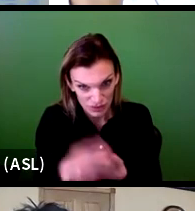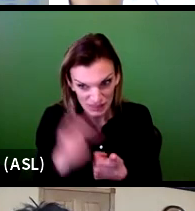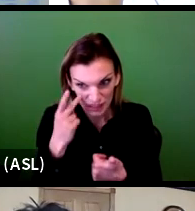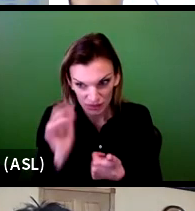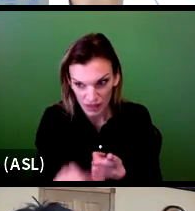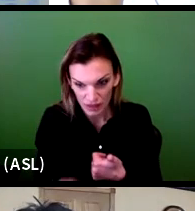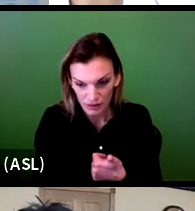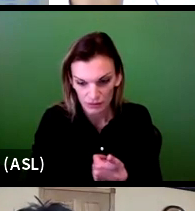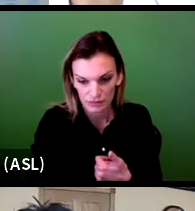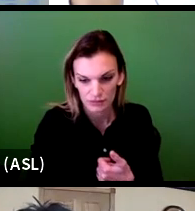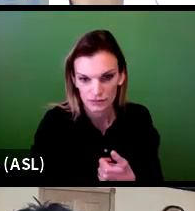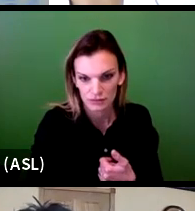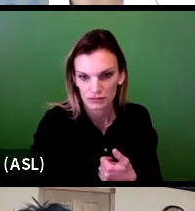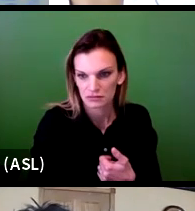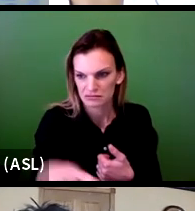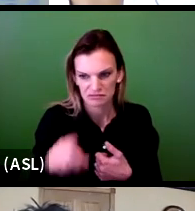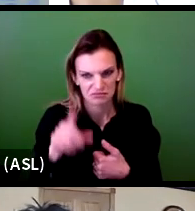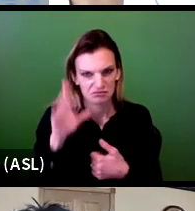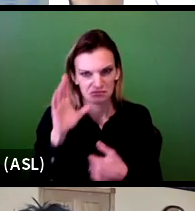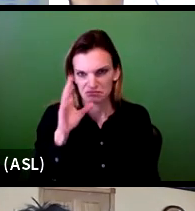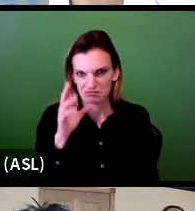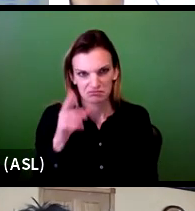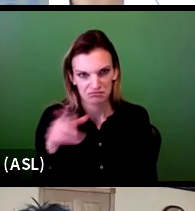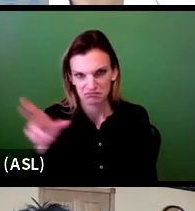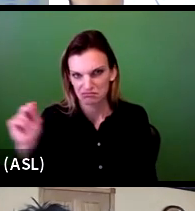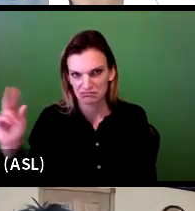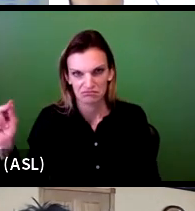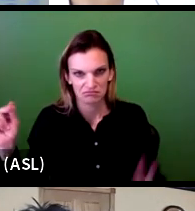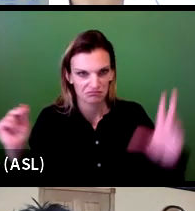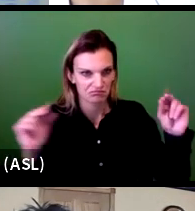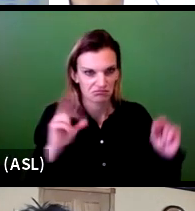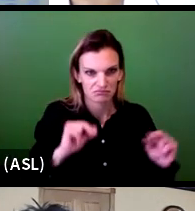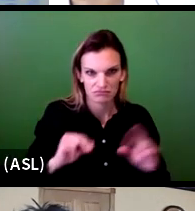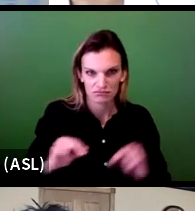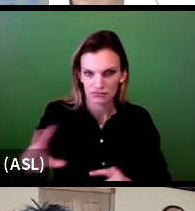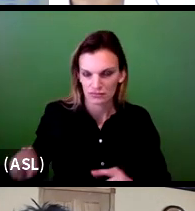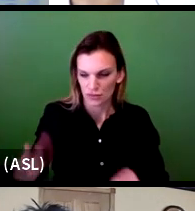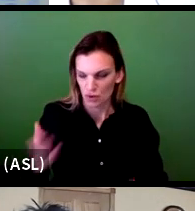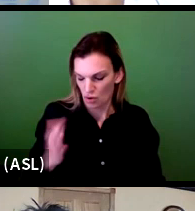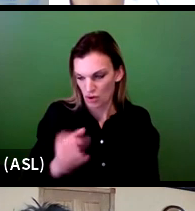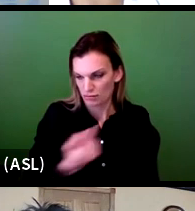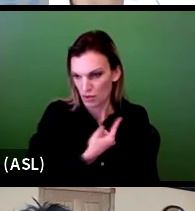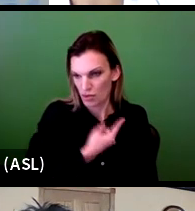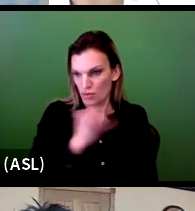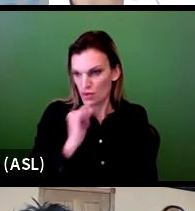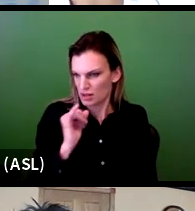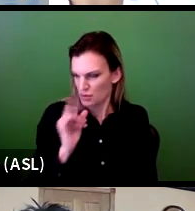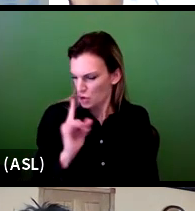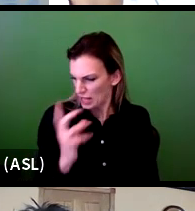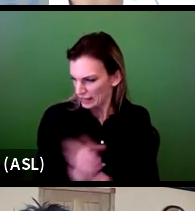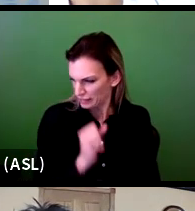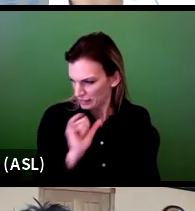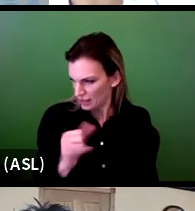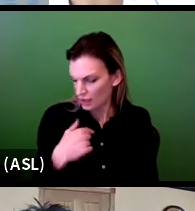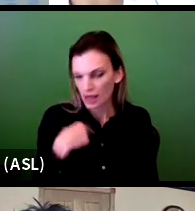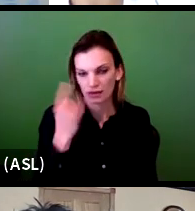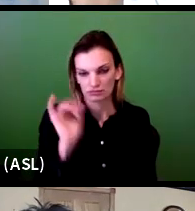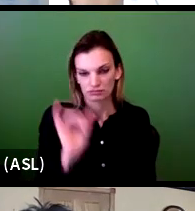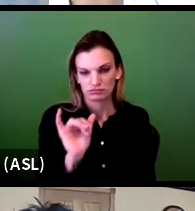I don't recall that. I don't recall that. Okay, I'm the only one. Okay, just wondered.